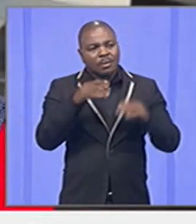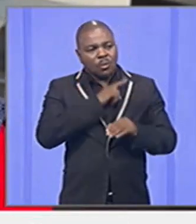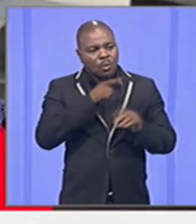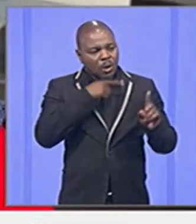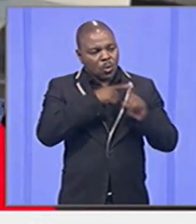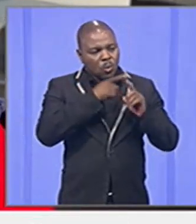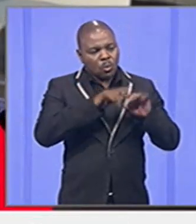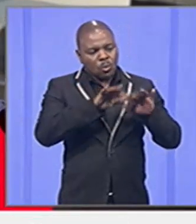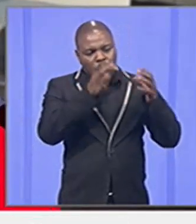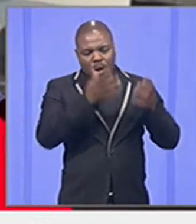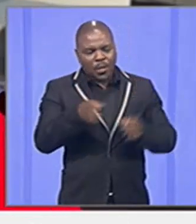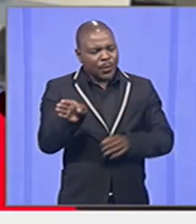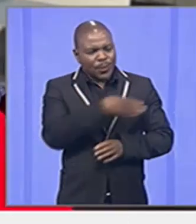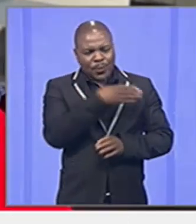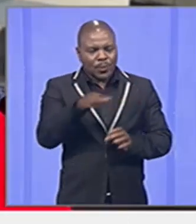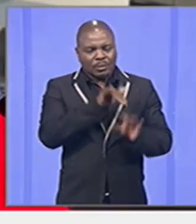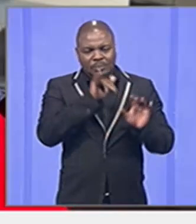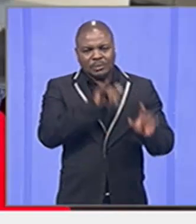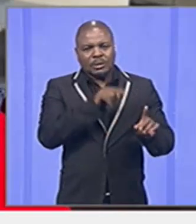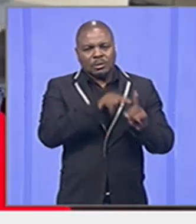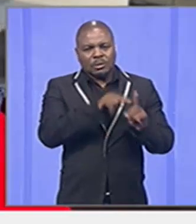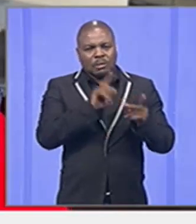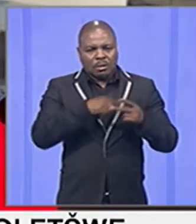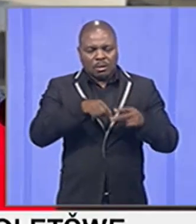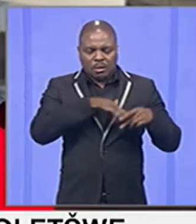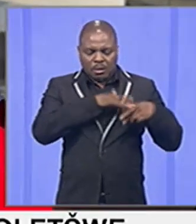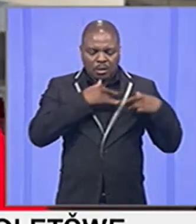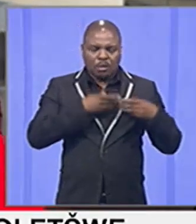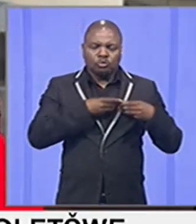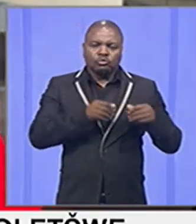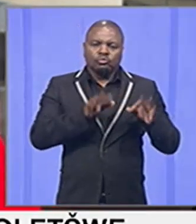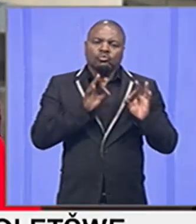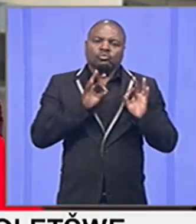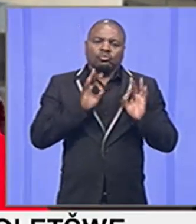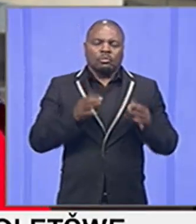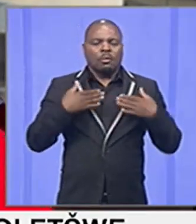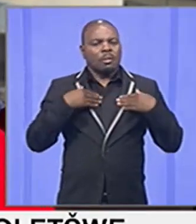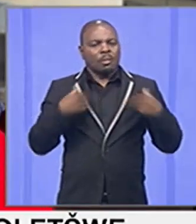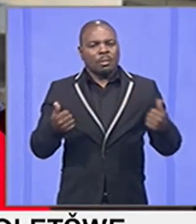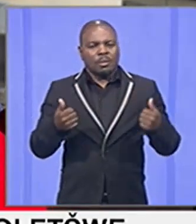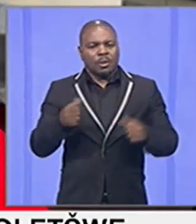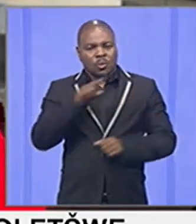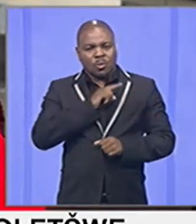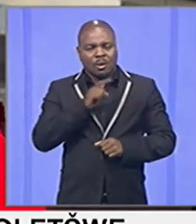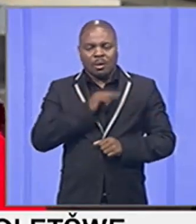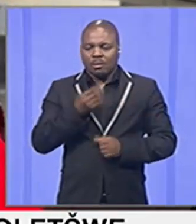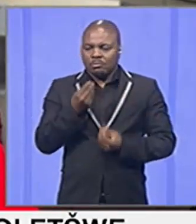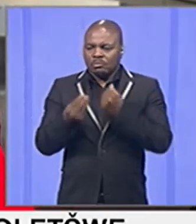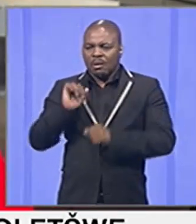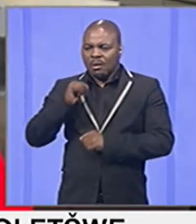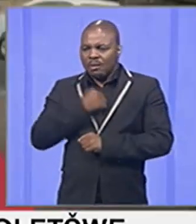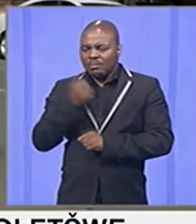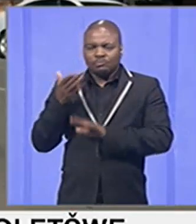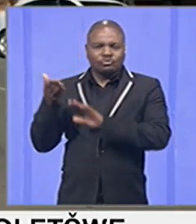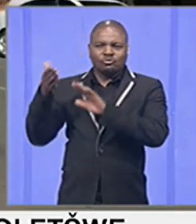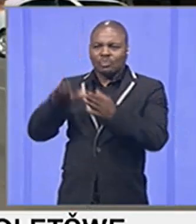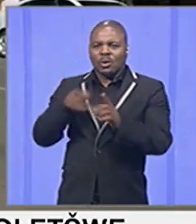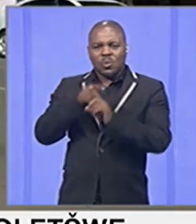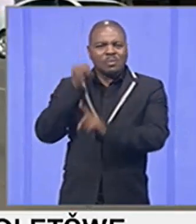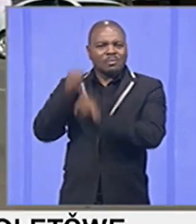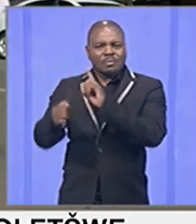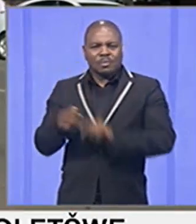lefaseng le pelo ya ka e bile e fodile e taba ga botse ka ge le gore o re tšeetše bana ba rena maphelo. Morago